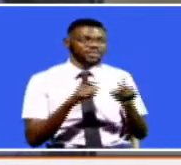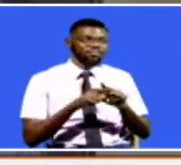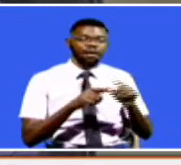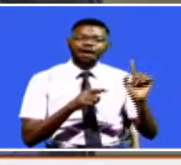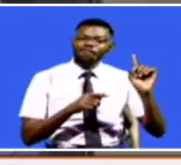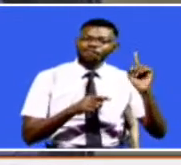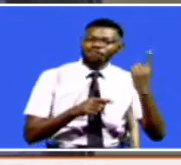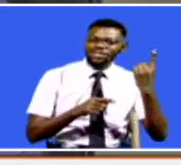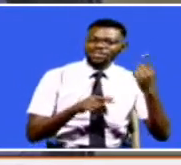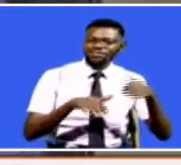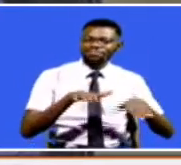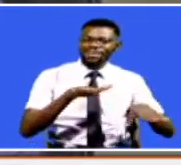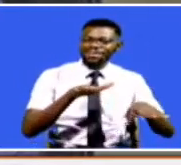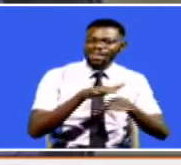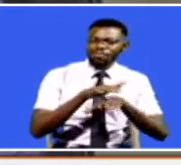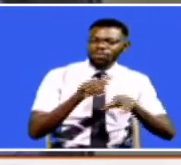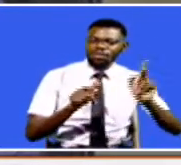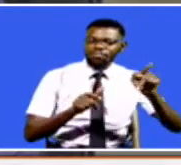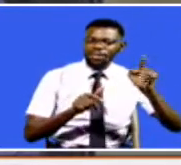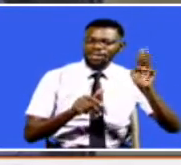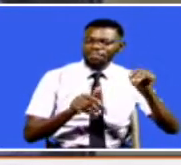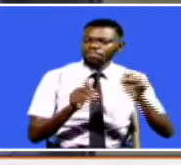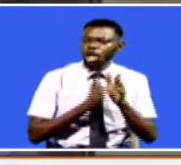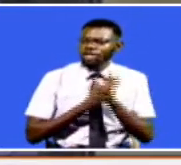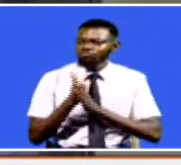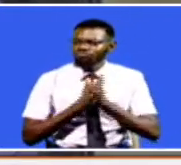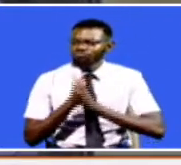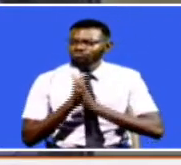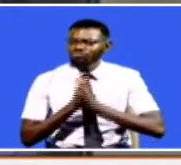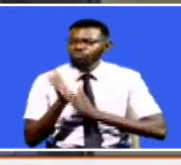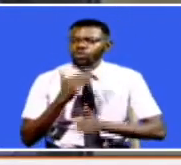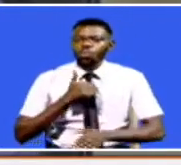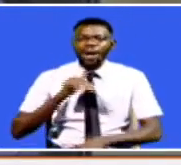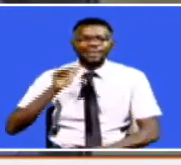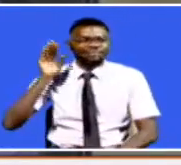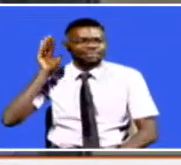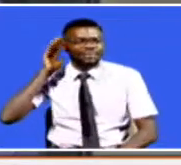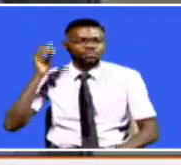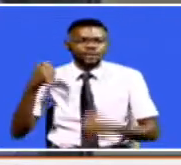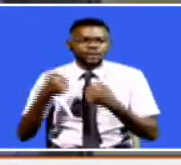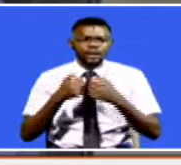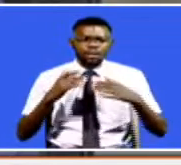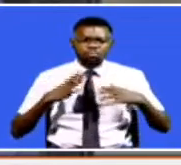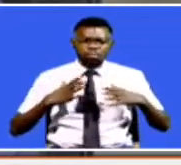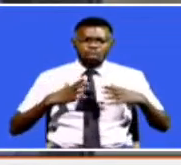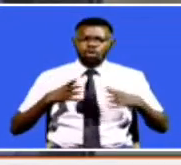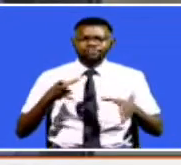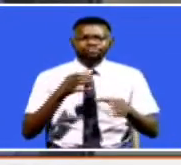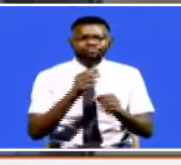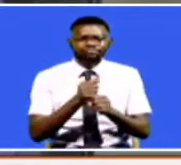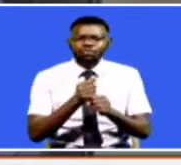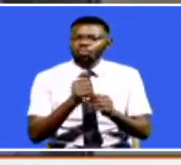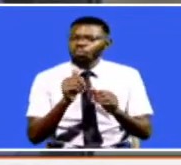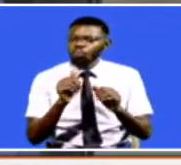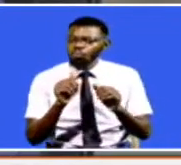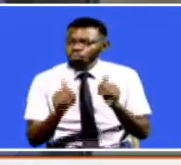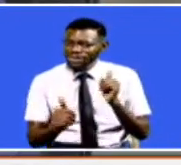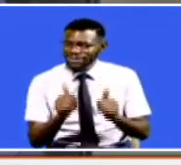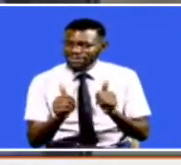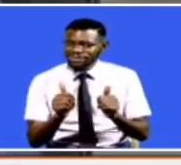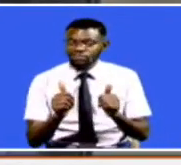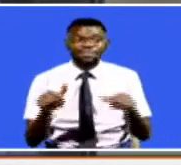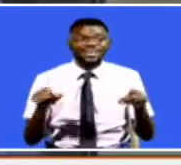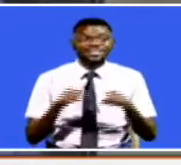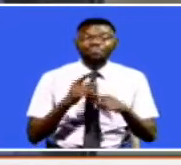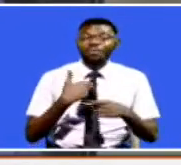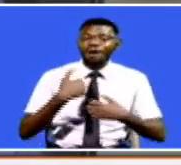Deputy Prime Minister are eager to listen to the challenges that affect the stakeholders at this vital POE